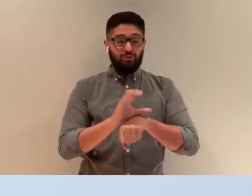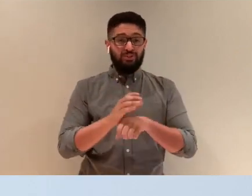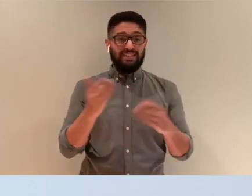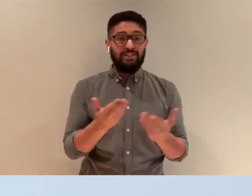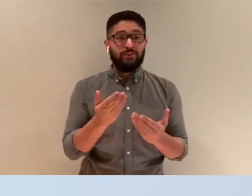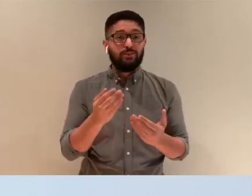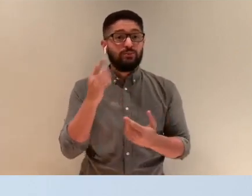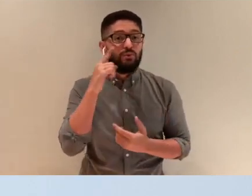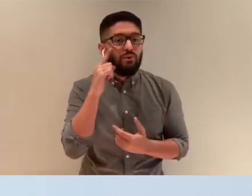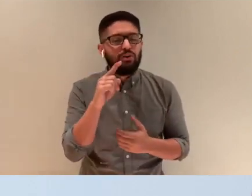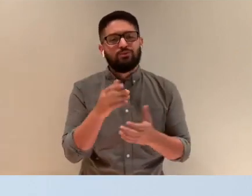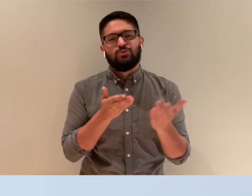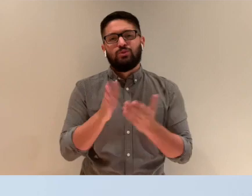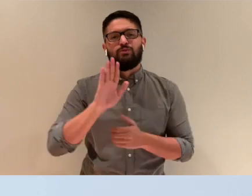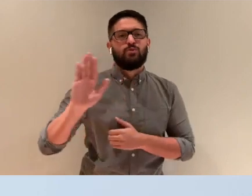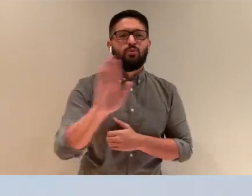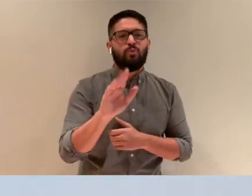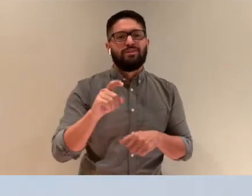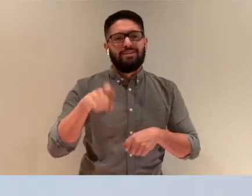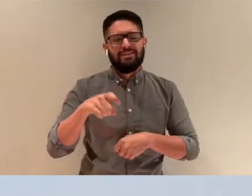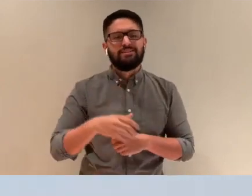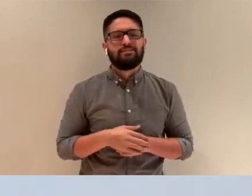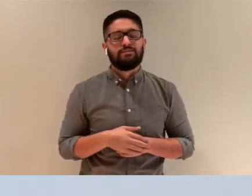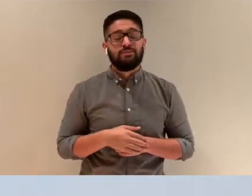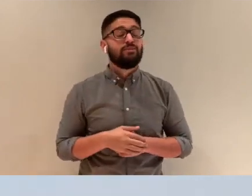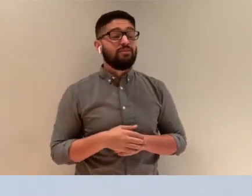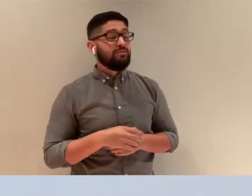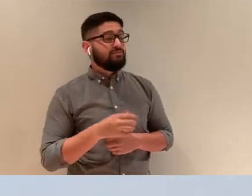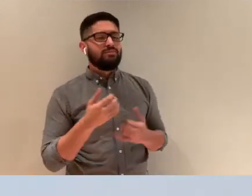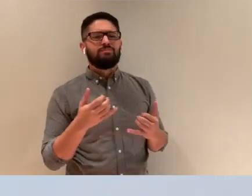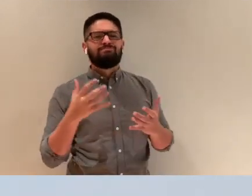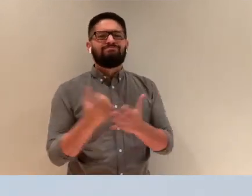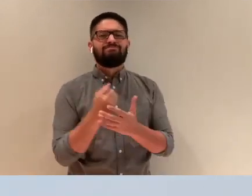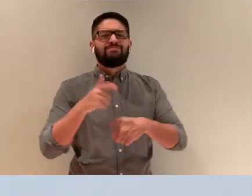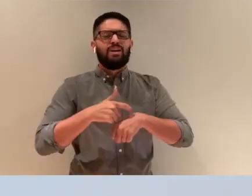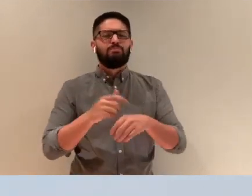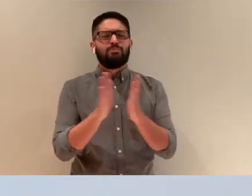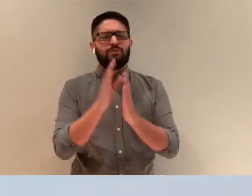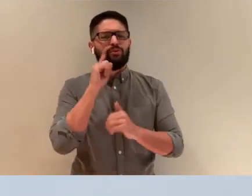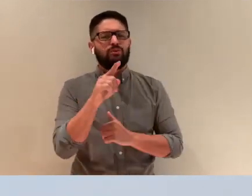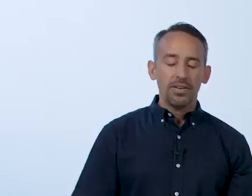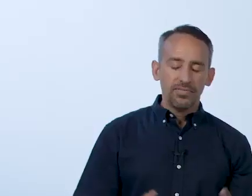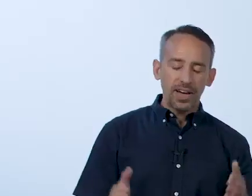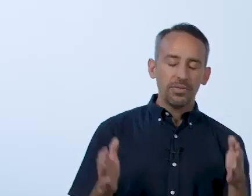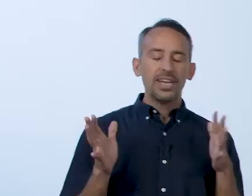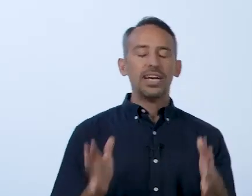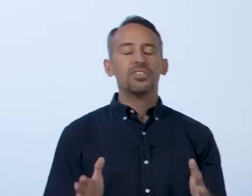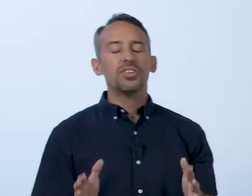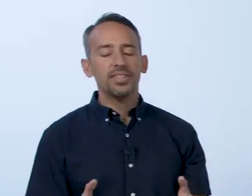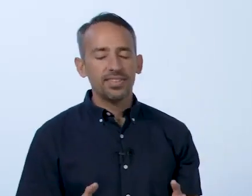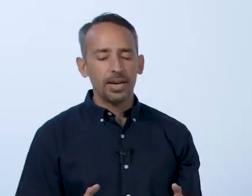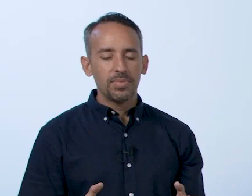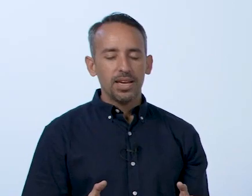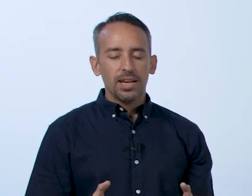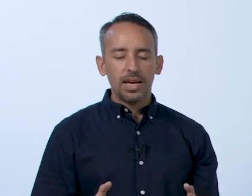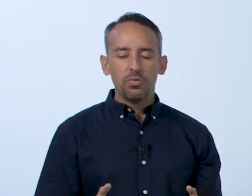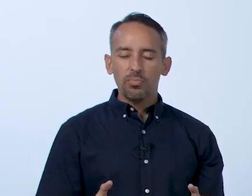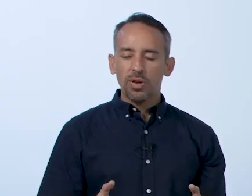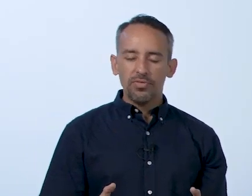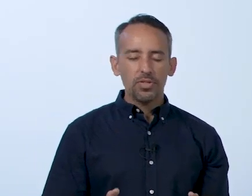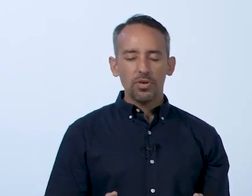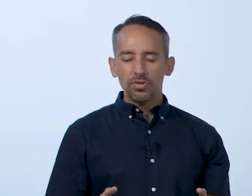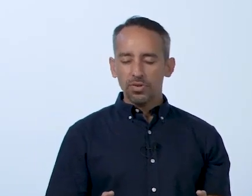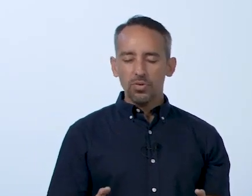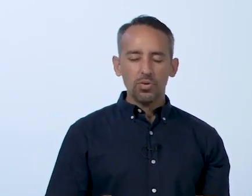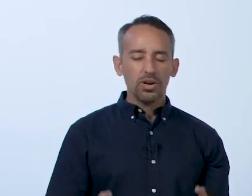moment. Our church is here to serve your needs. Yeah, in fact, can we take a moment right now and pray for you? Father, right now during this time, God,